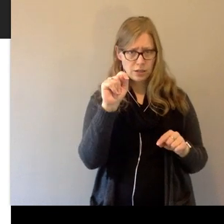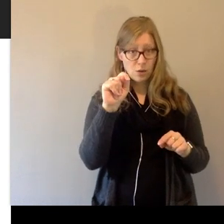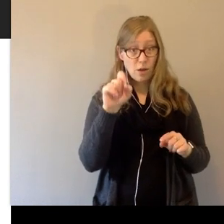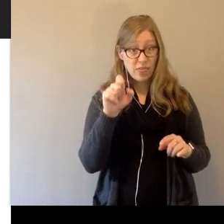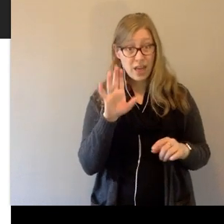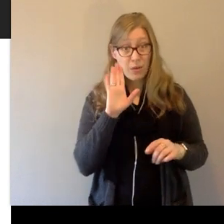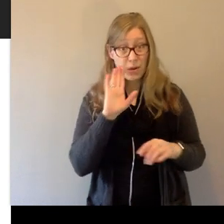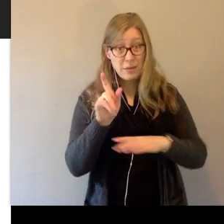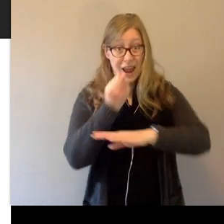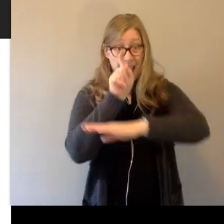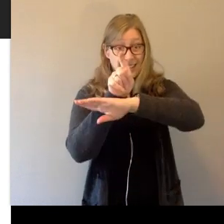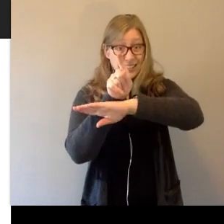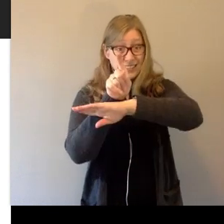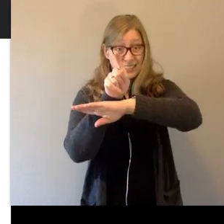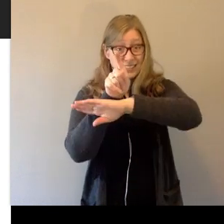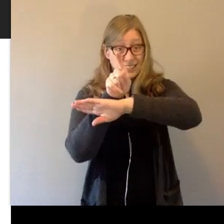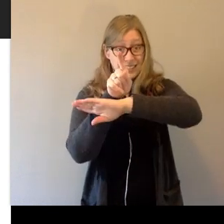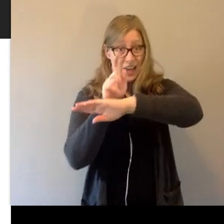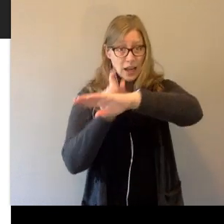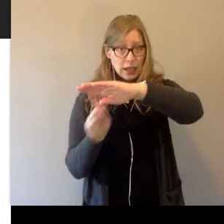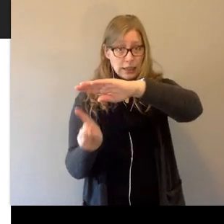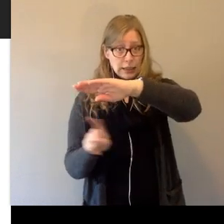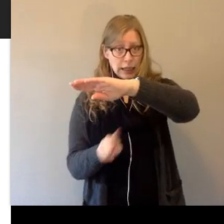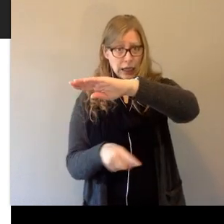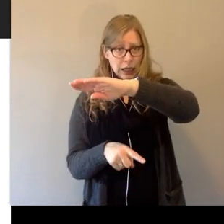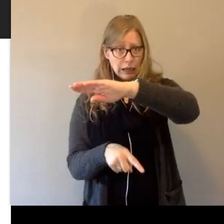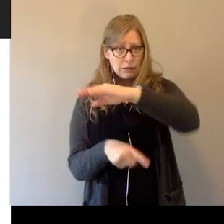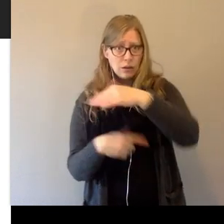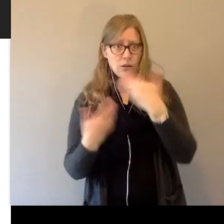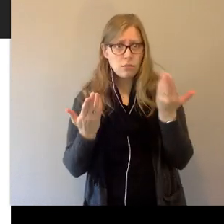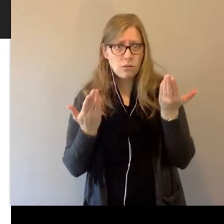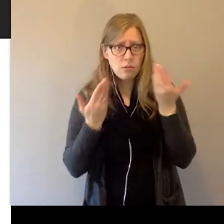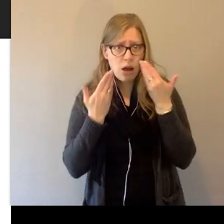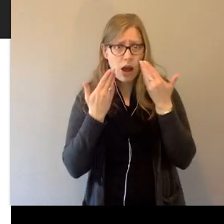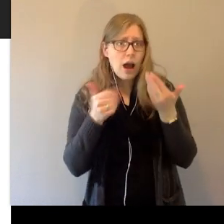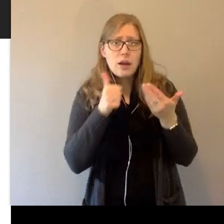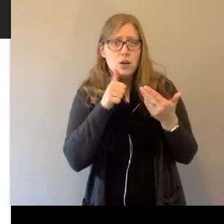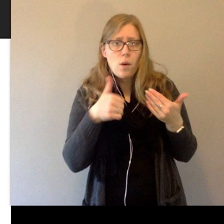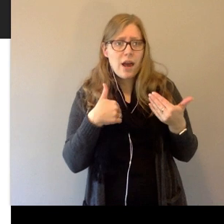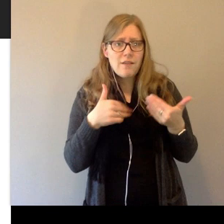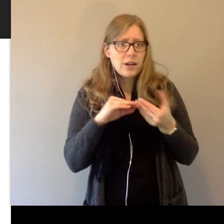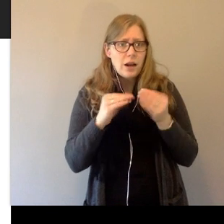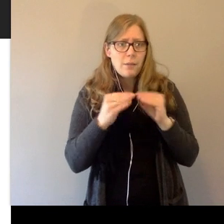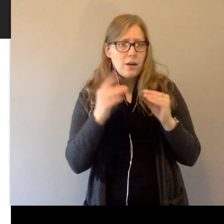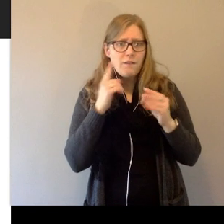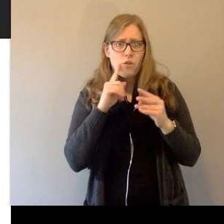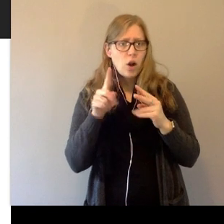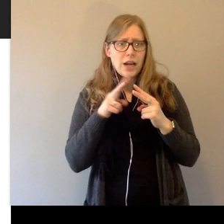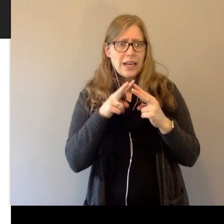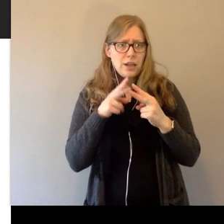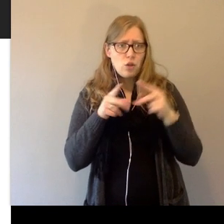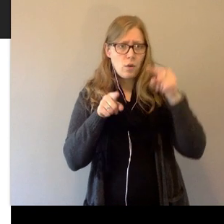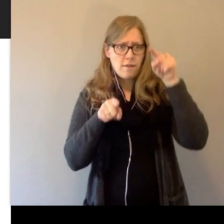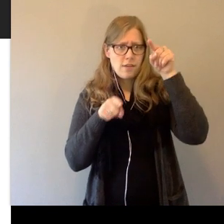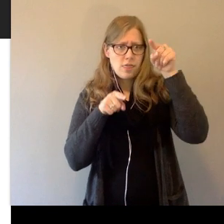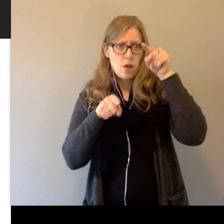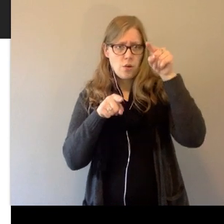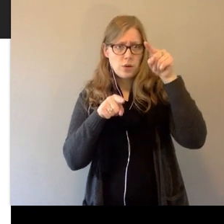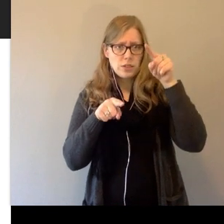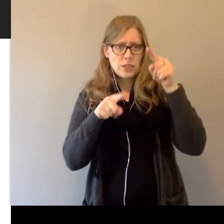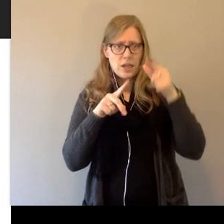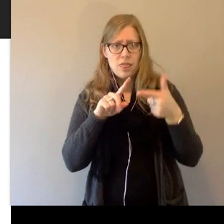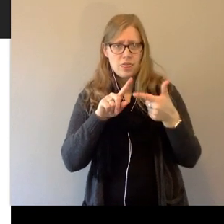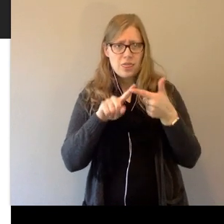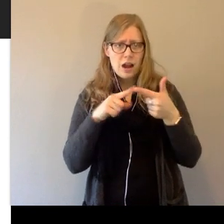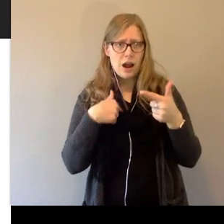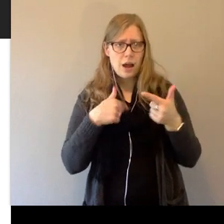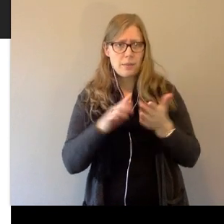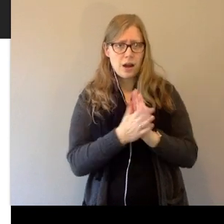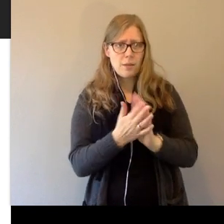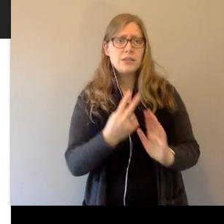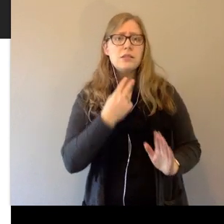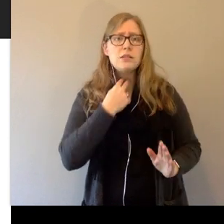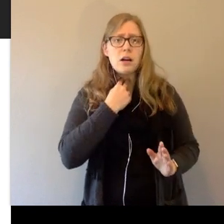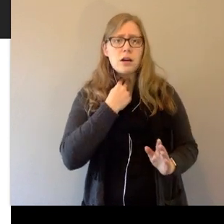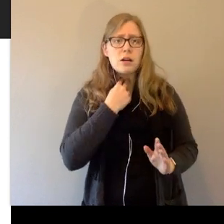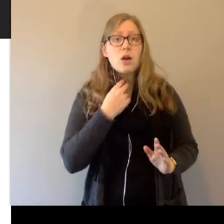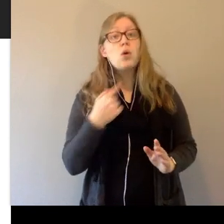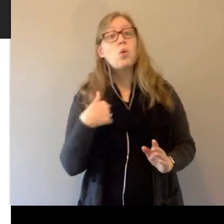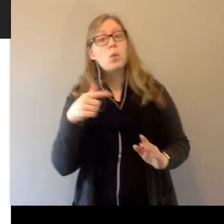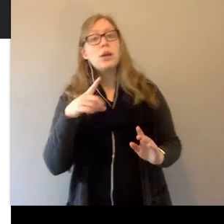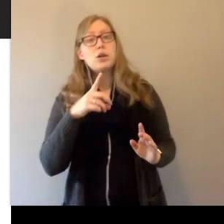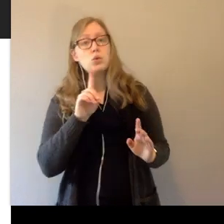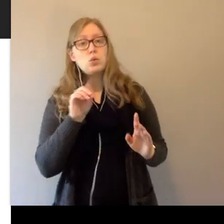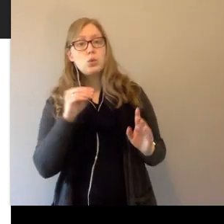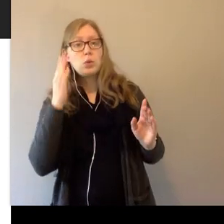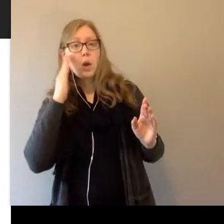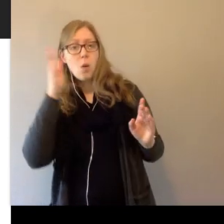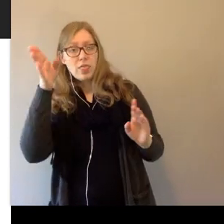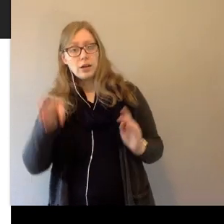hypotenuse is z. I don't know either one of those. So then I'm kind of stuck. So we do know the opposite side. So that's the